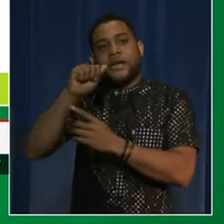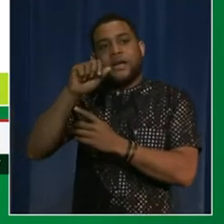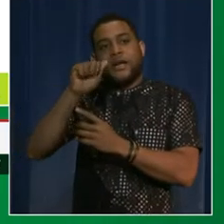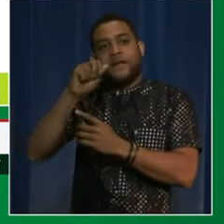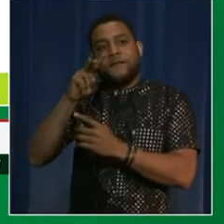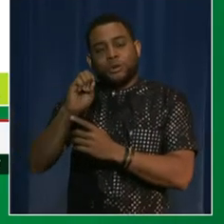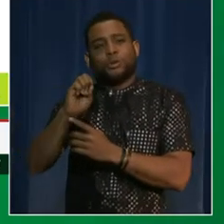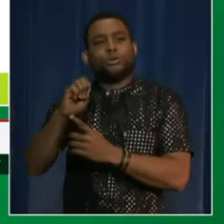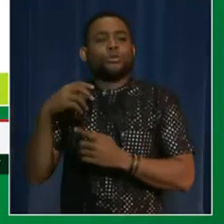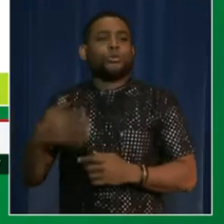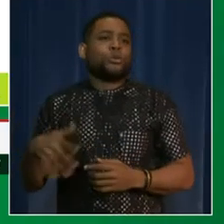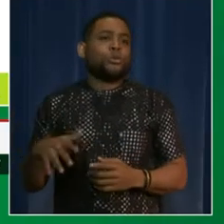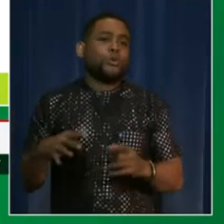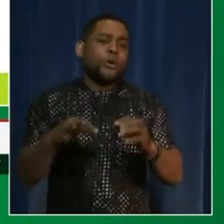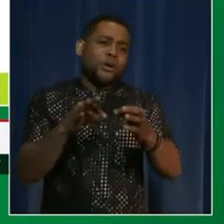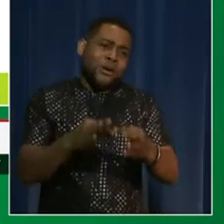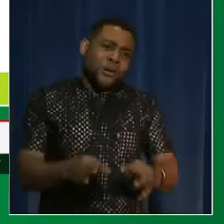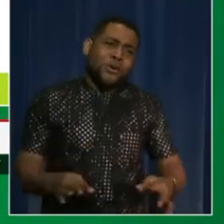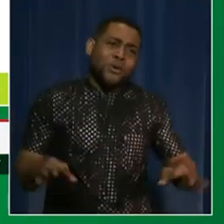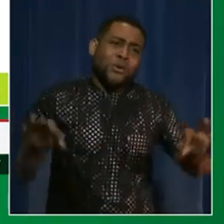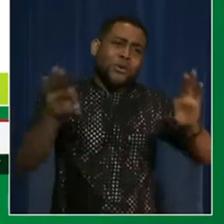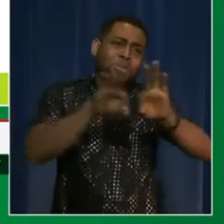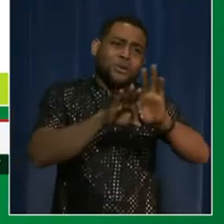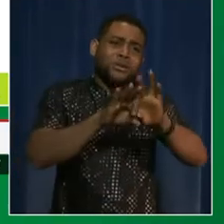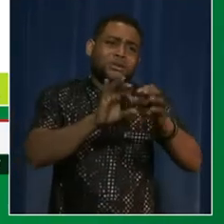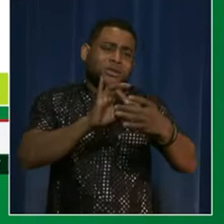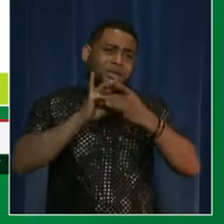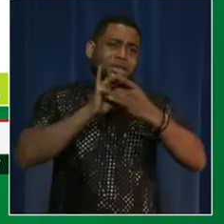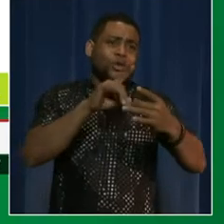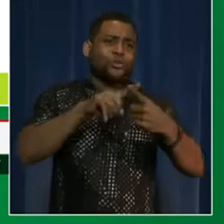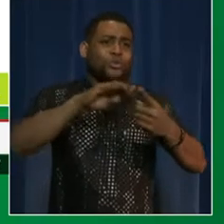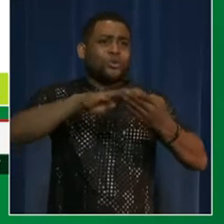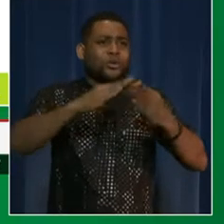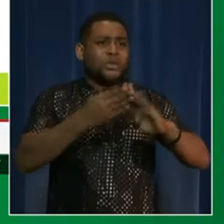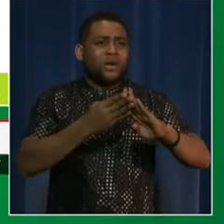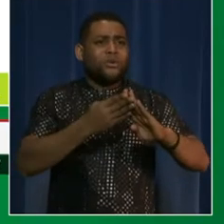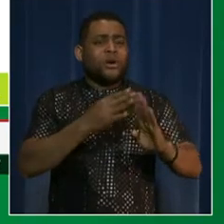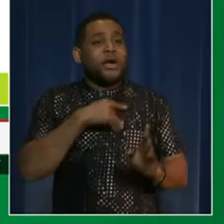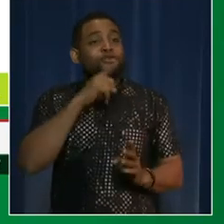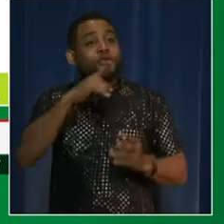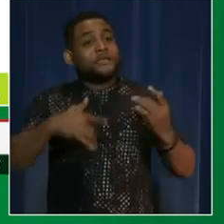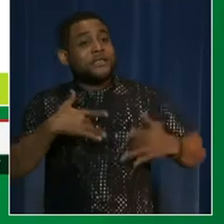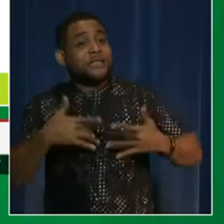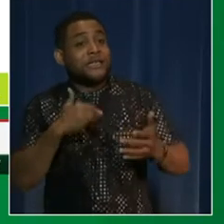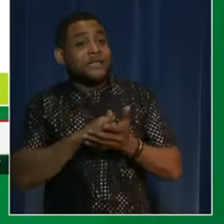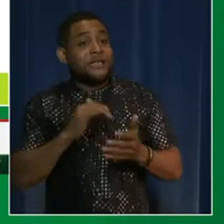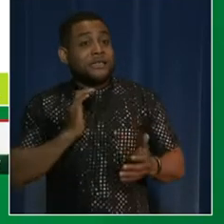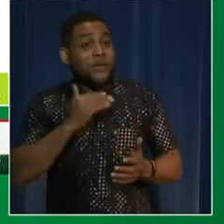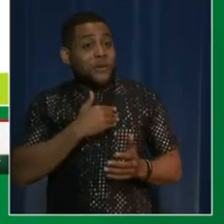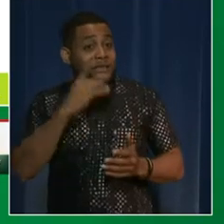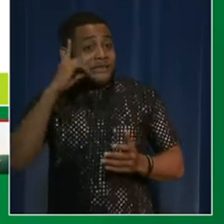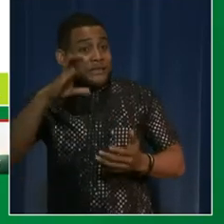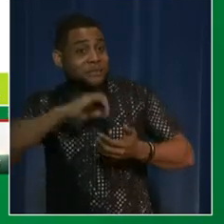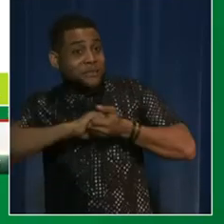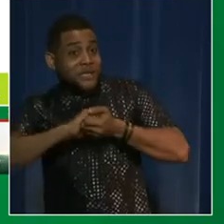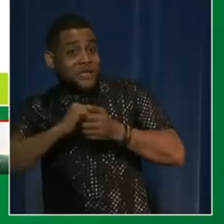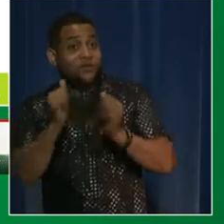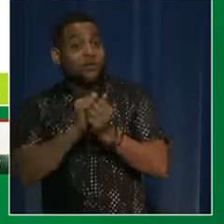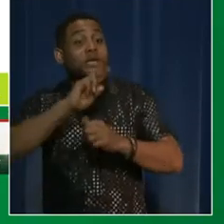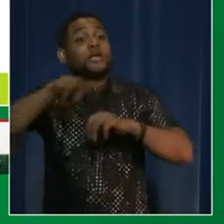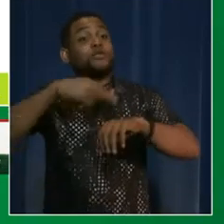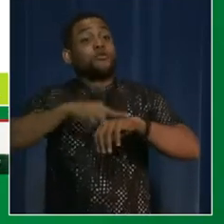important artery of our downtown. And I'm excited that the district is partnering with the National Capital Planning Commission